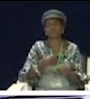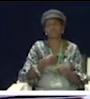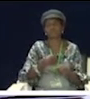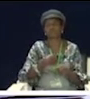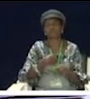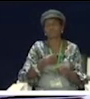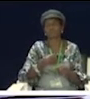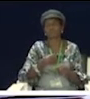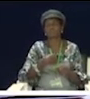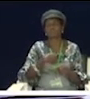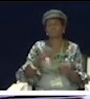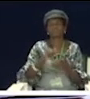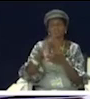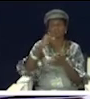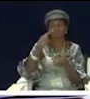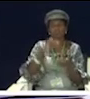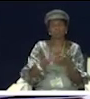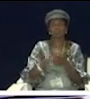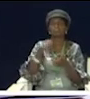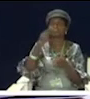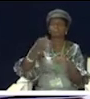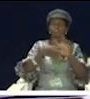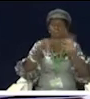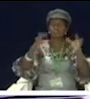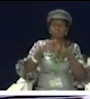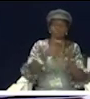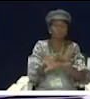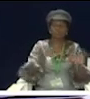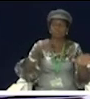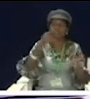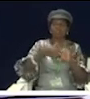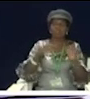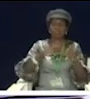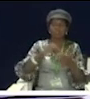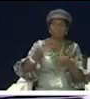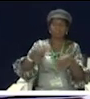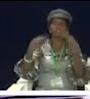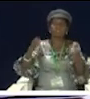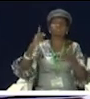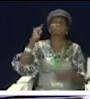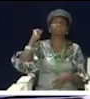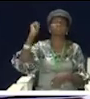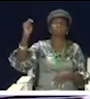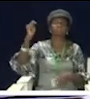You see, when some people say I tell stories, I don't tell stories, I give testimonies.